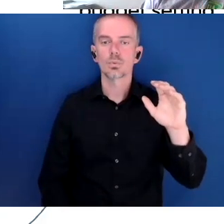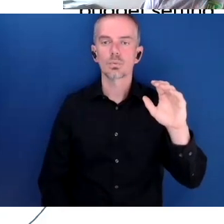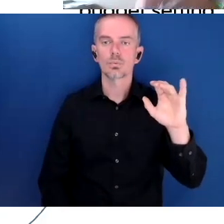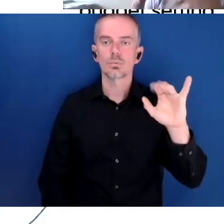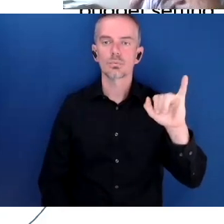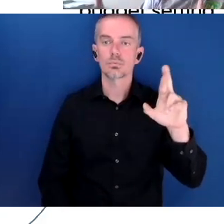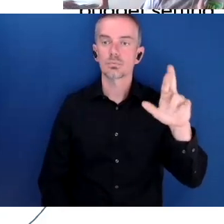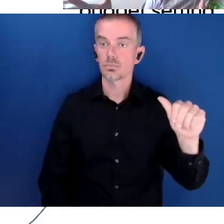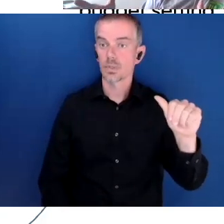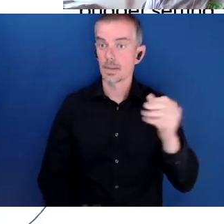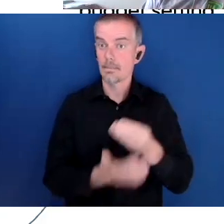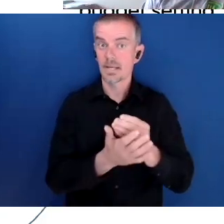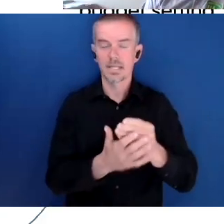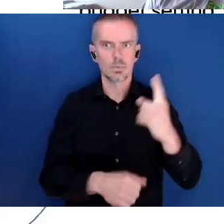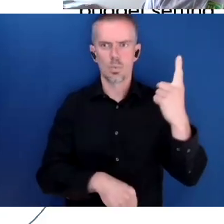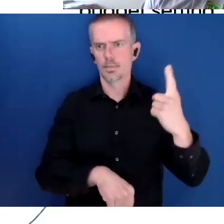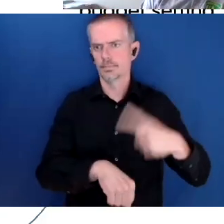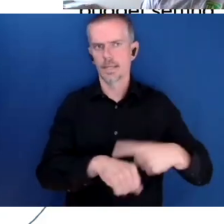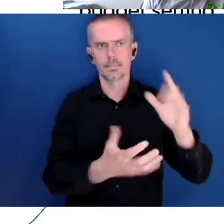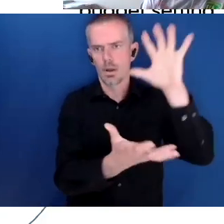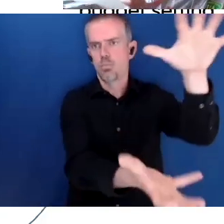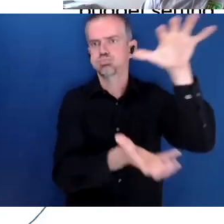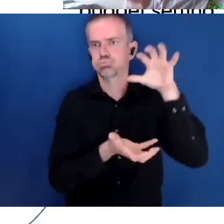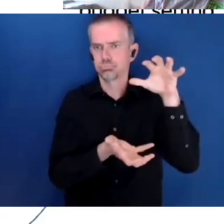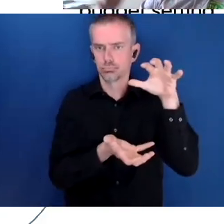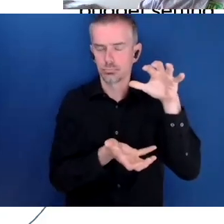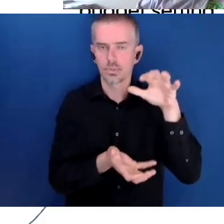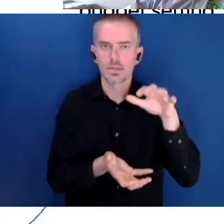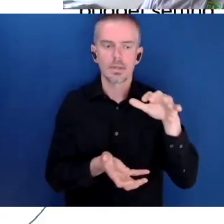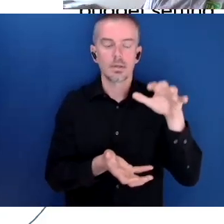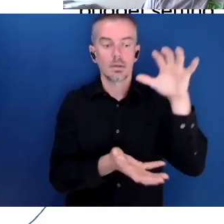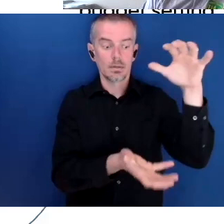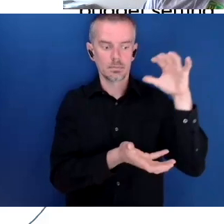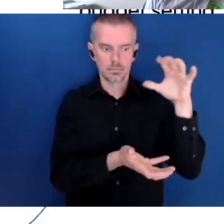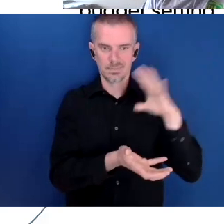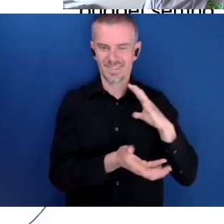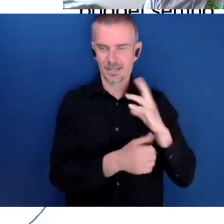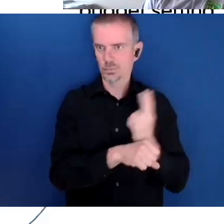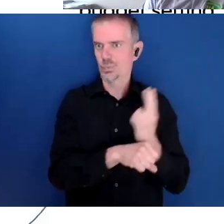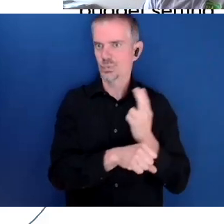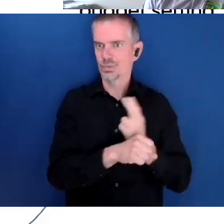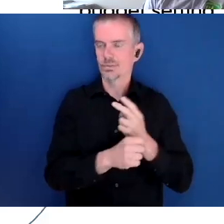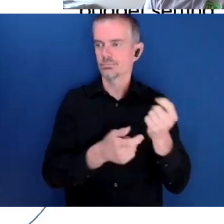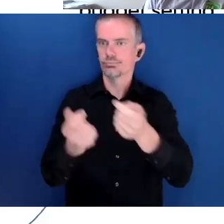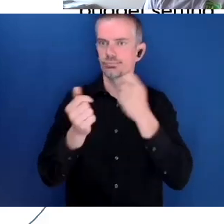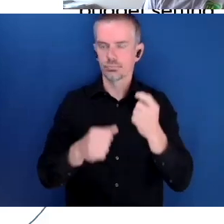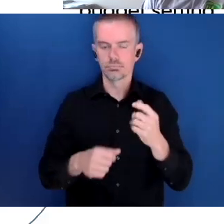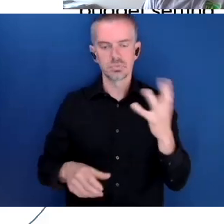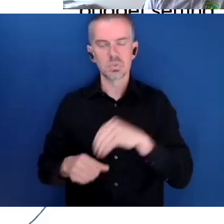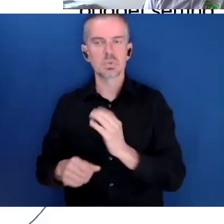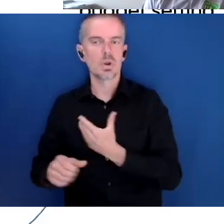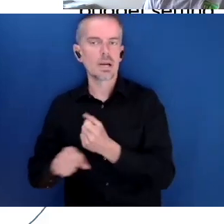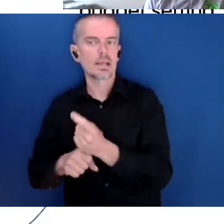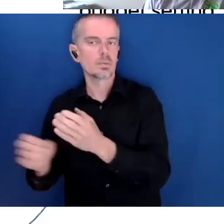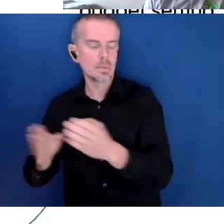was all given in one kind of big lump sum. And we've been kind of spending that down in annual plans over the last